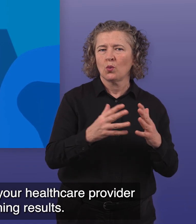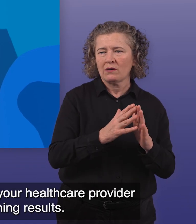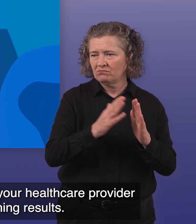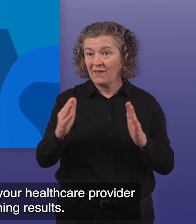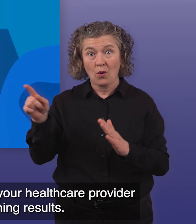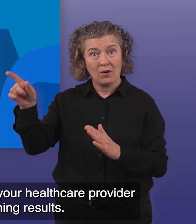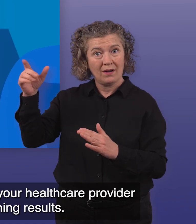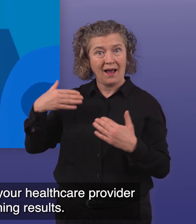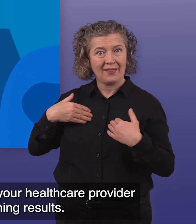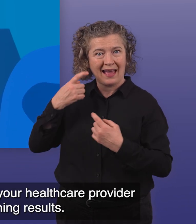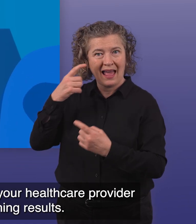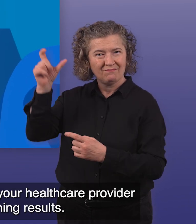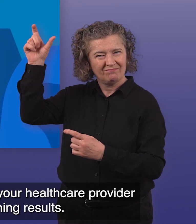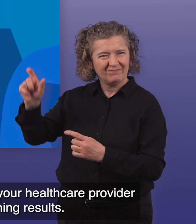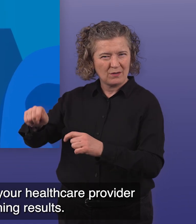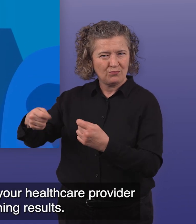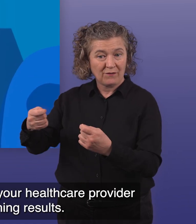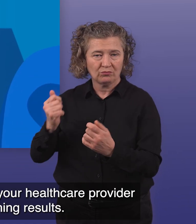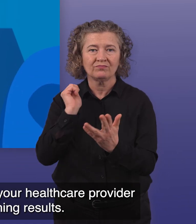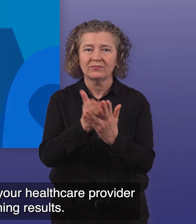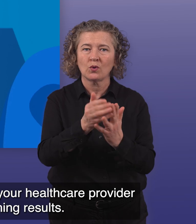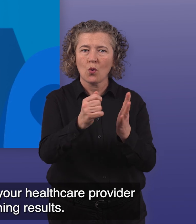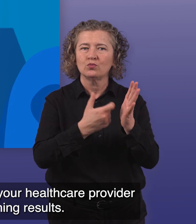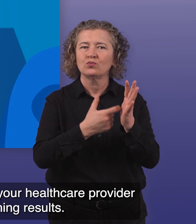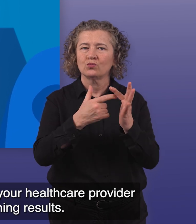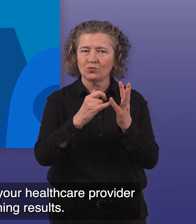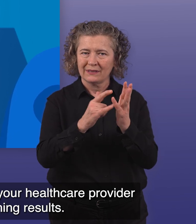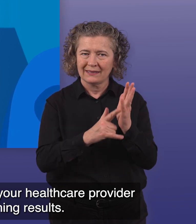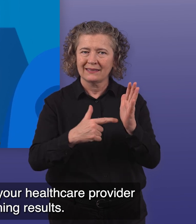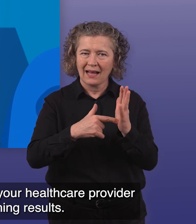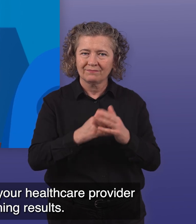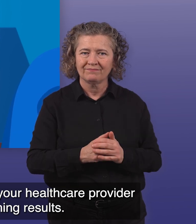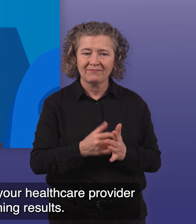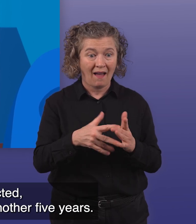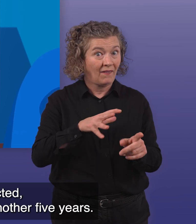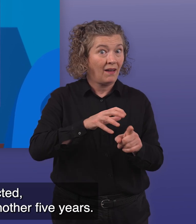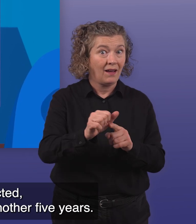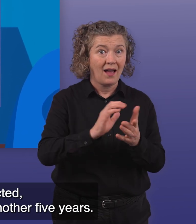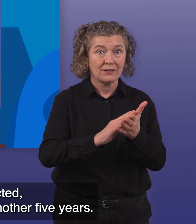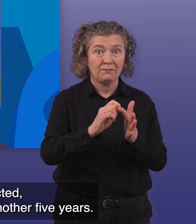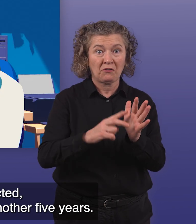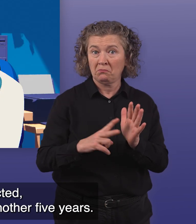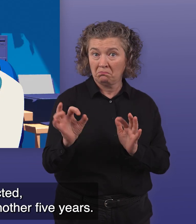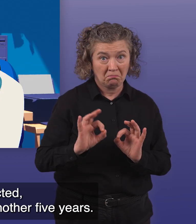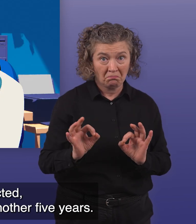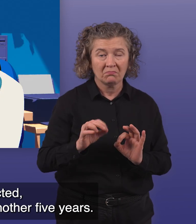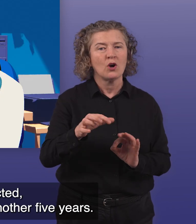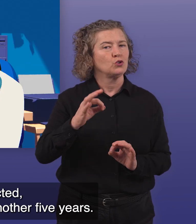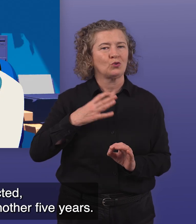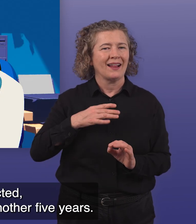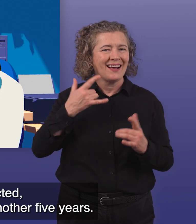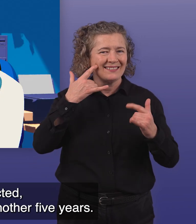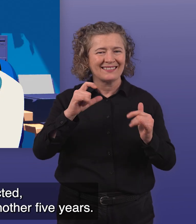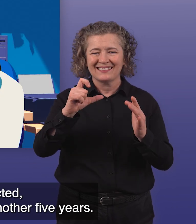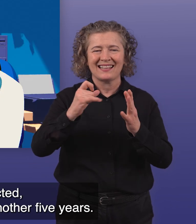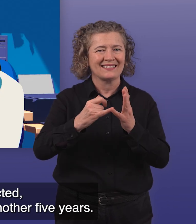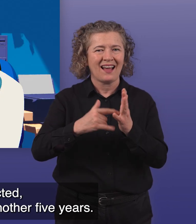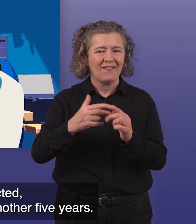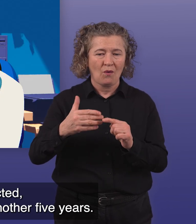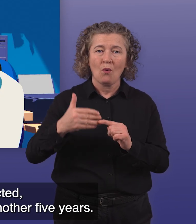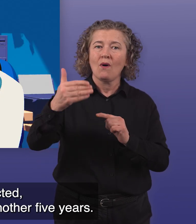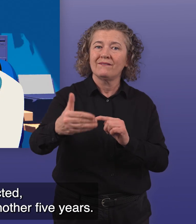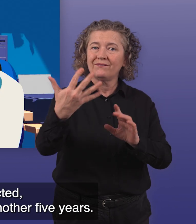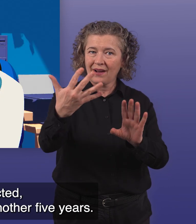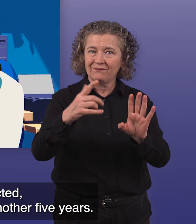It usually takes around 2 weeks for your healthcare provider to get your cervical screening results. If HPV is not detected, you do not need